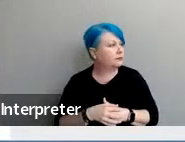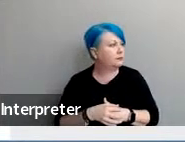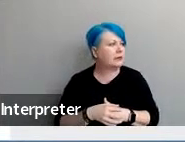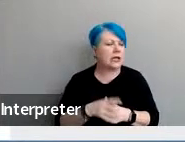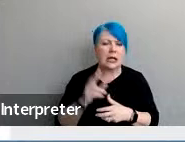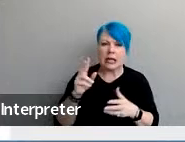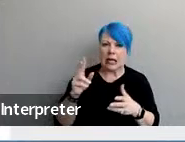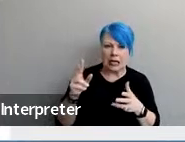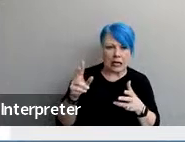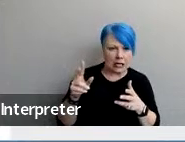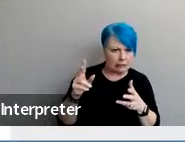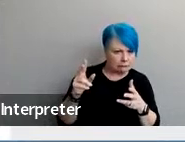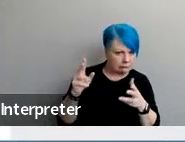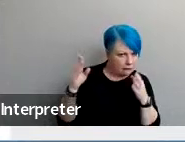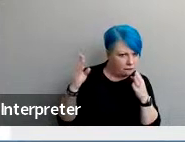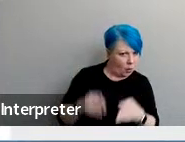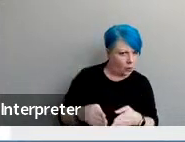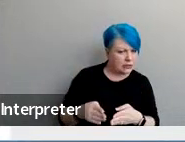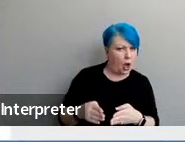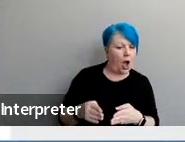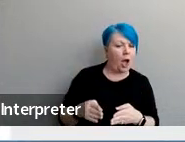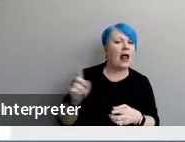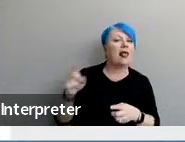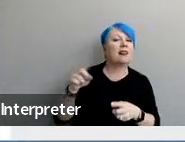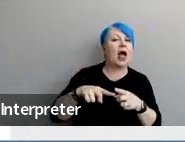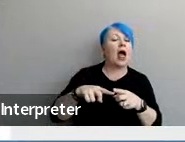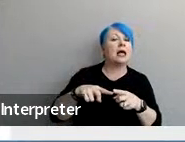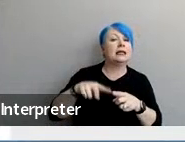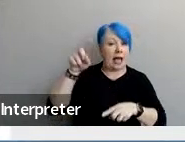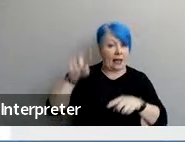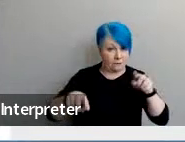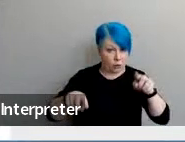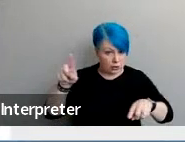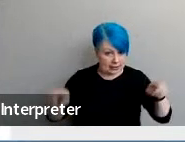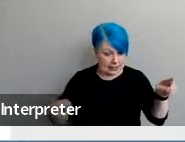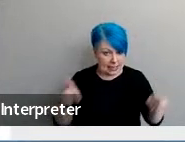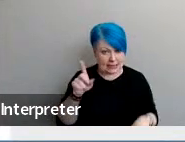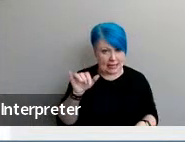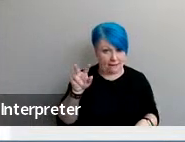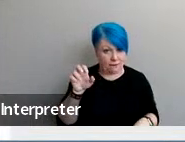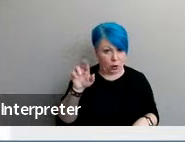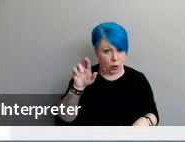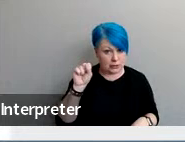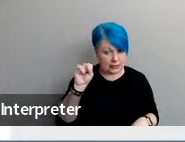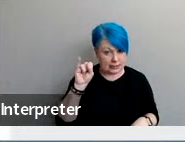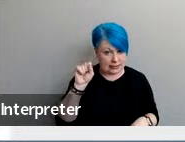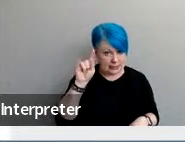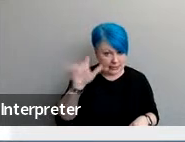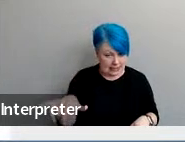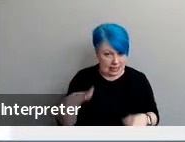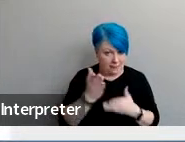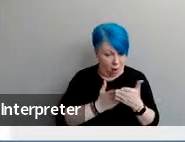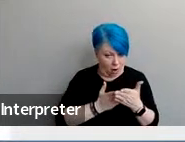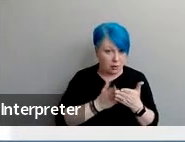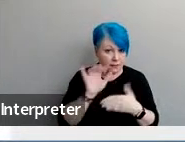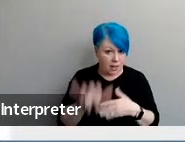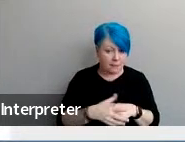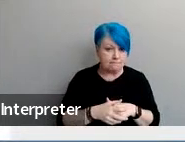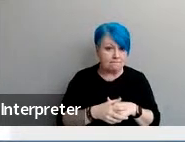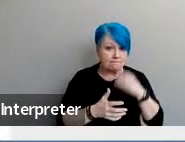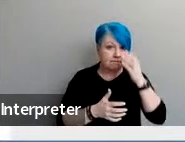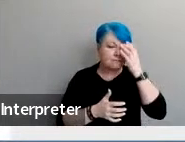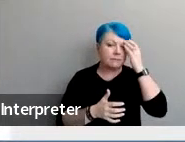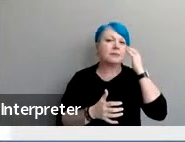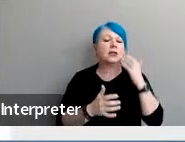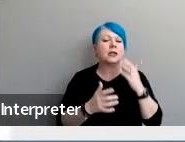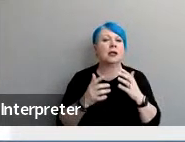So the DVD, the diversity. Yes, the diversity pieces of it. So, and what, you